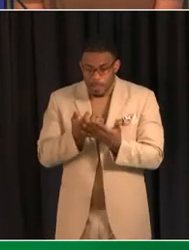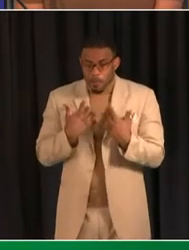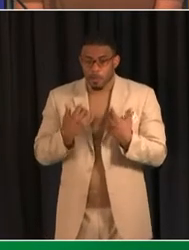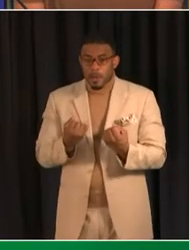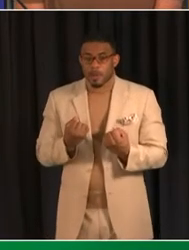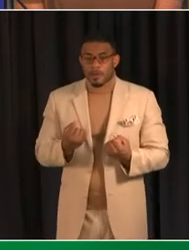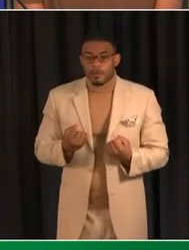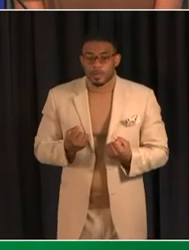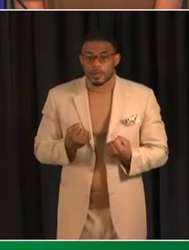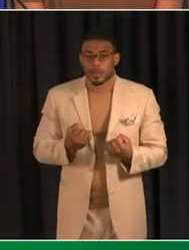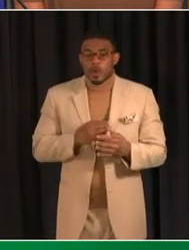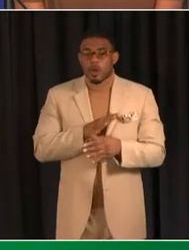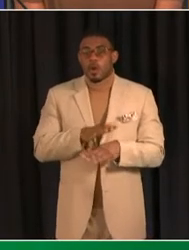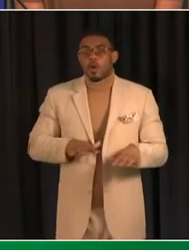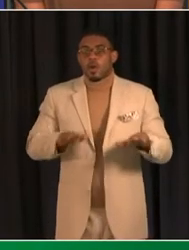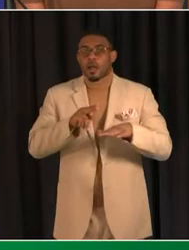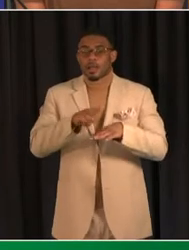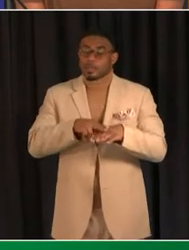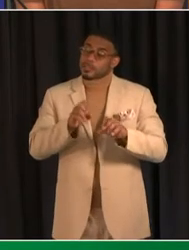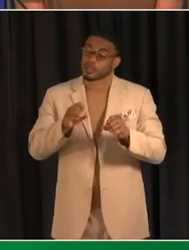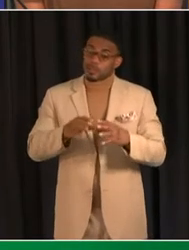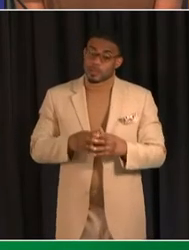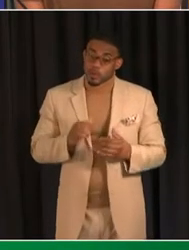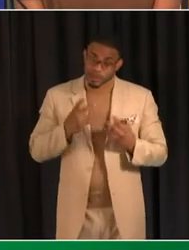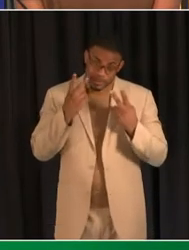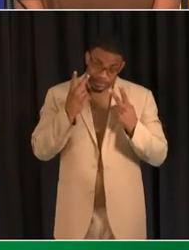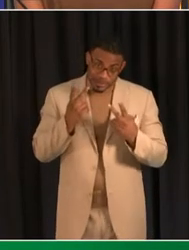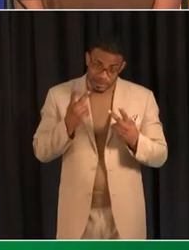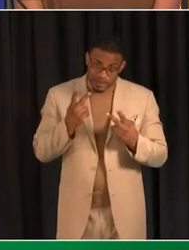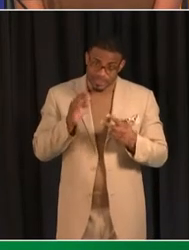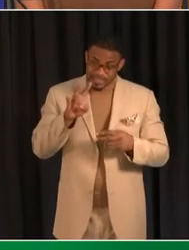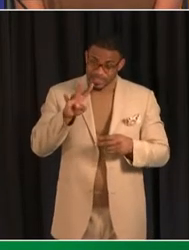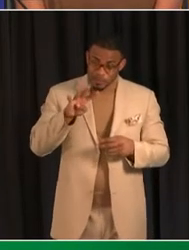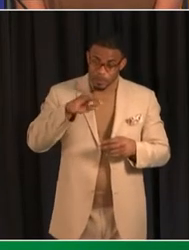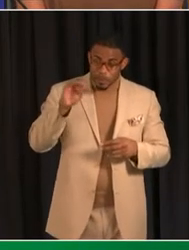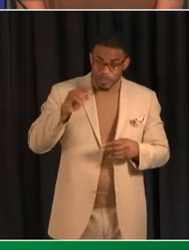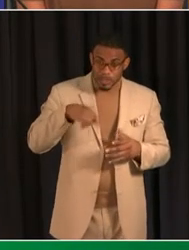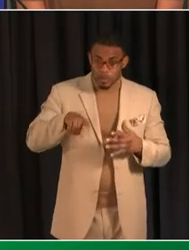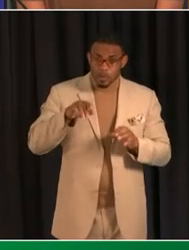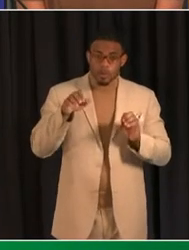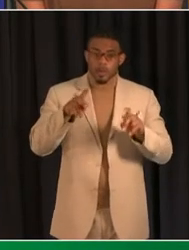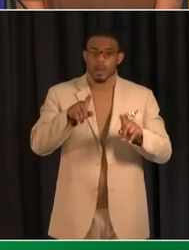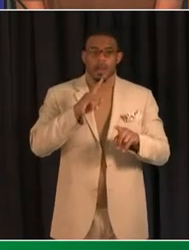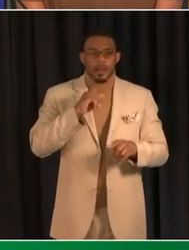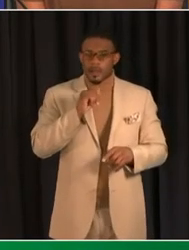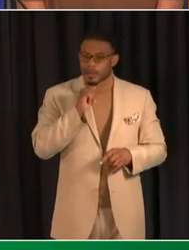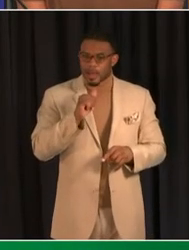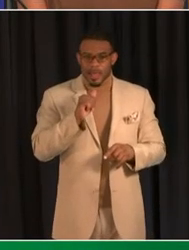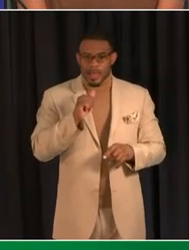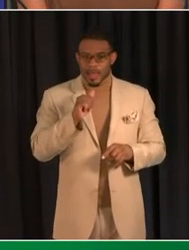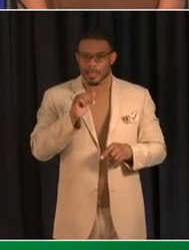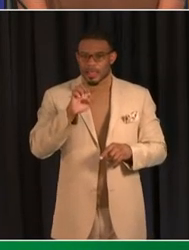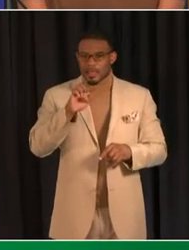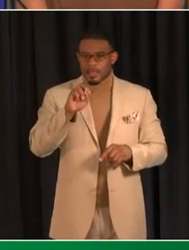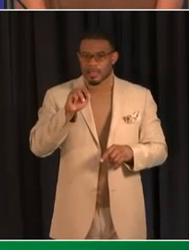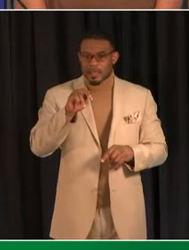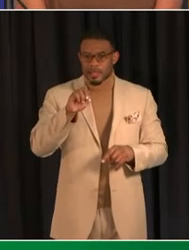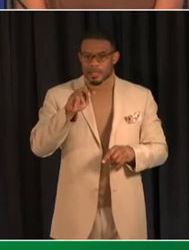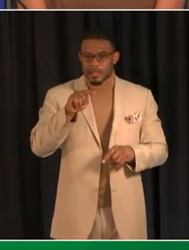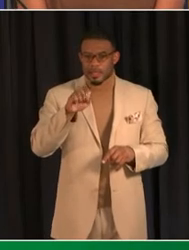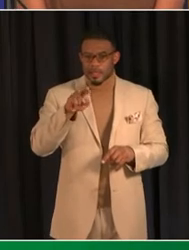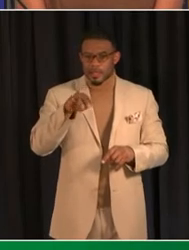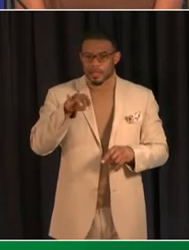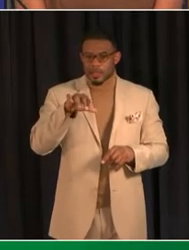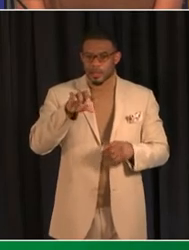this economic recovery across the nation. So we're seeing 74% of those returning are non-enterprise, which means they're